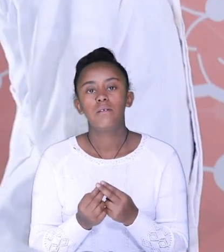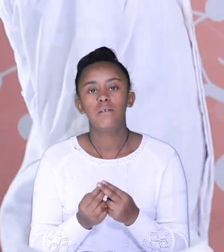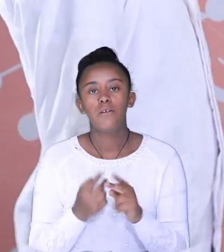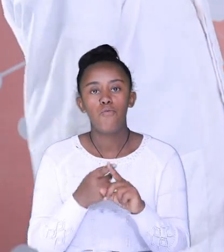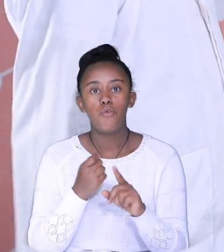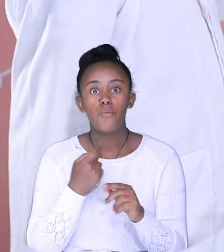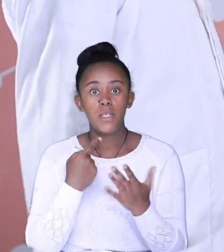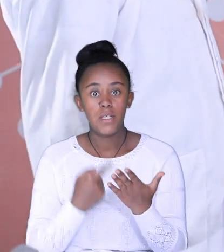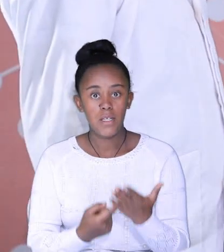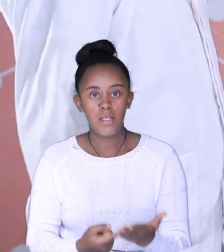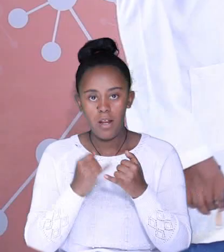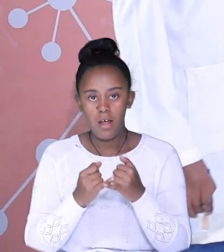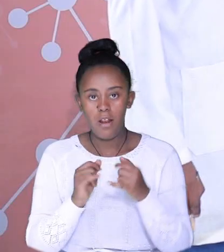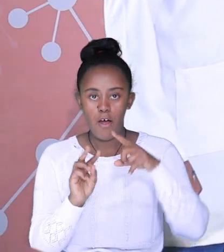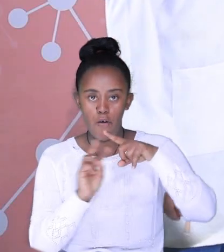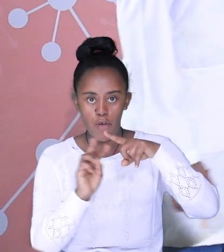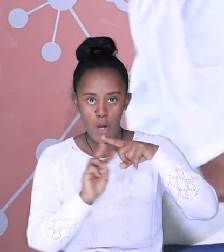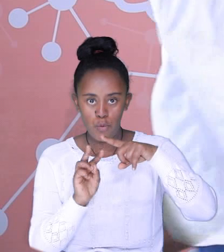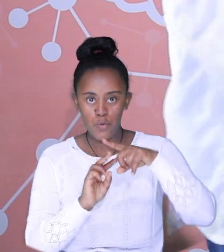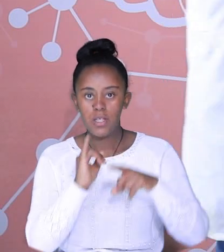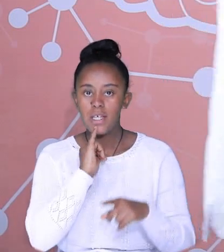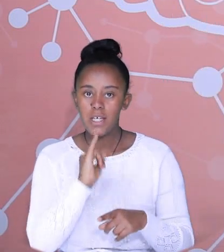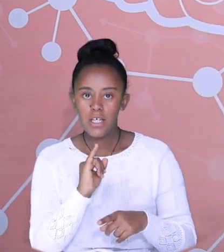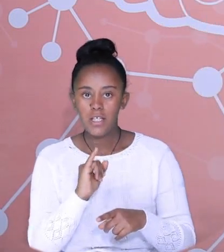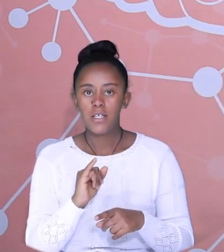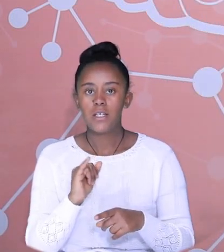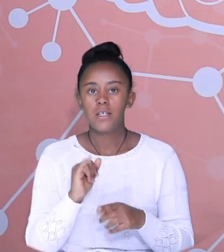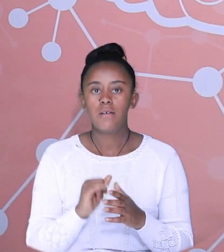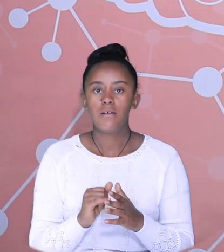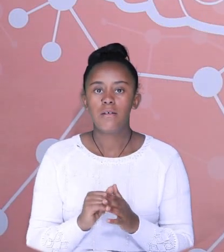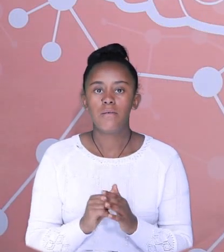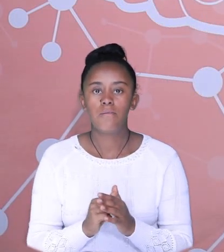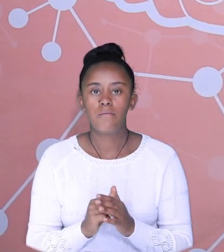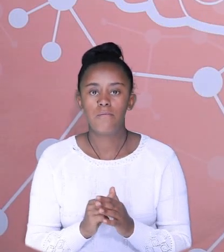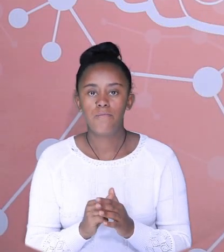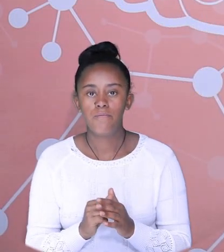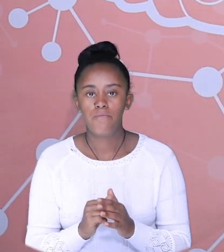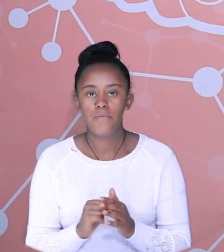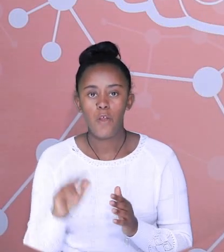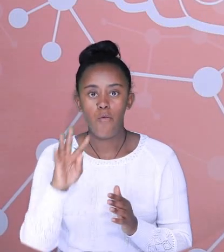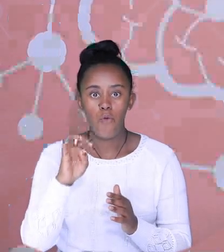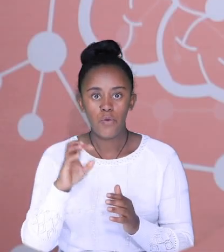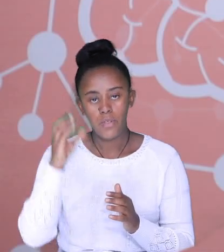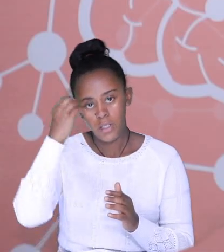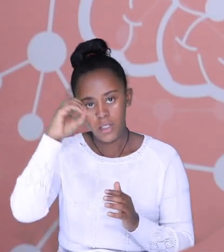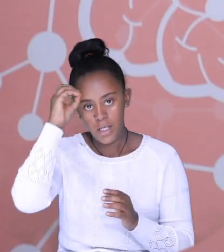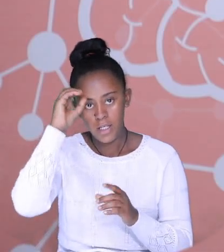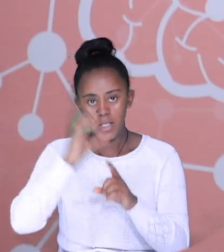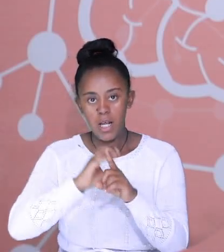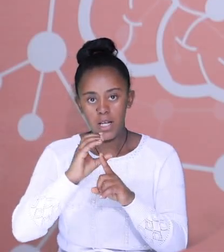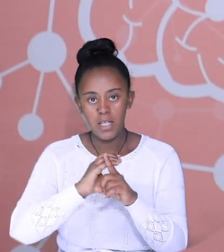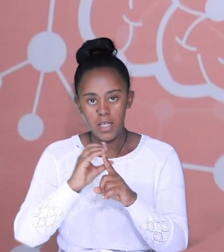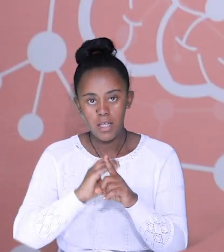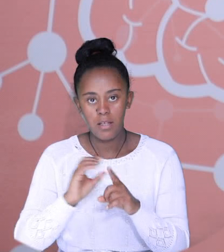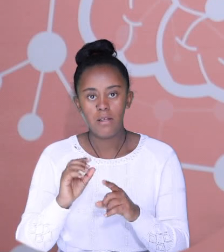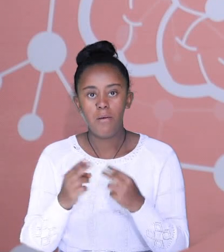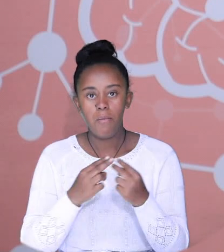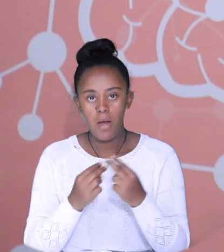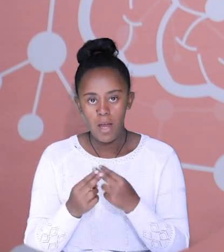from this the final 40 degree Celsius. 40 degree Celsius